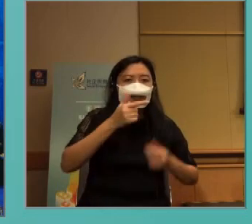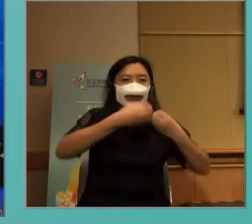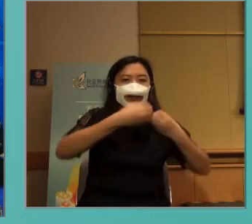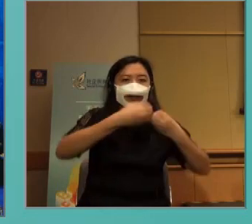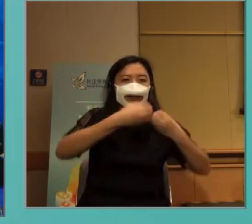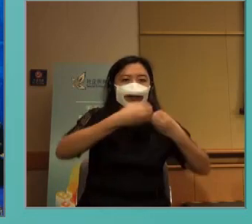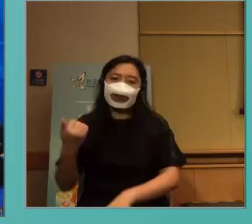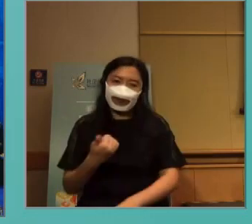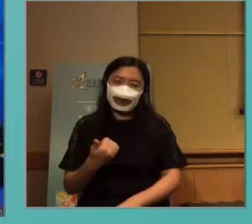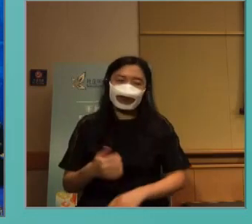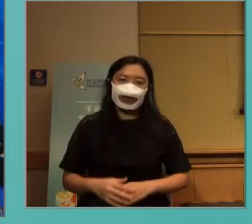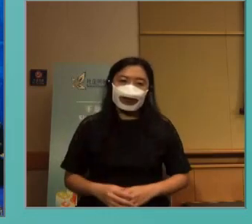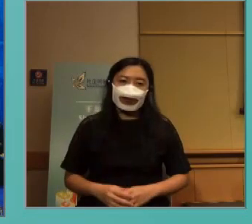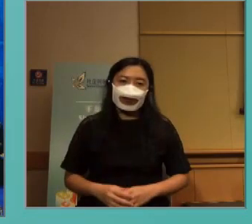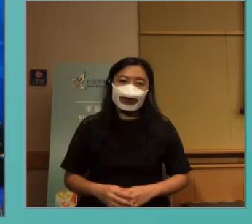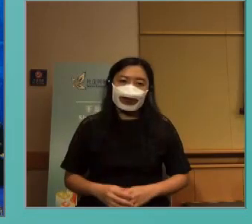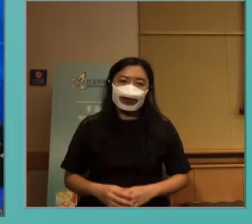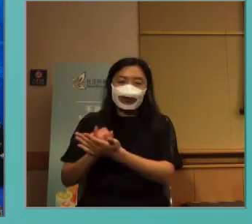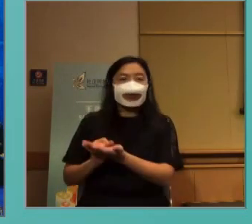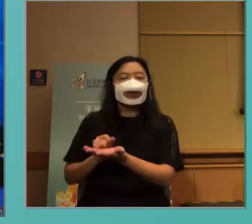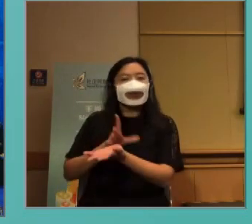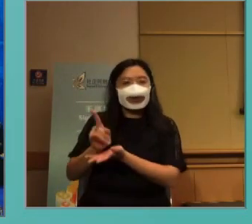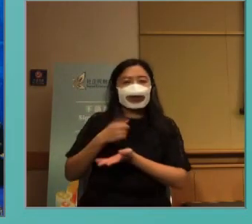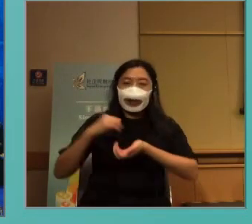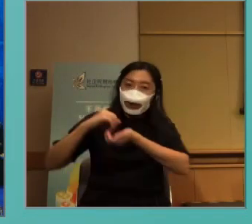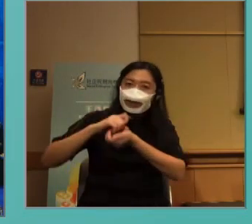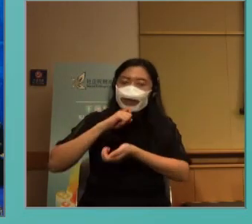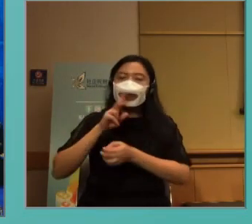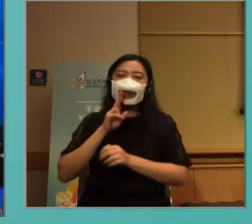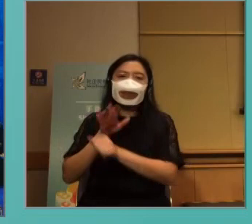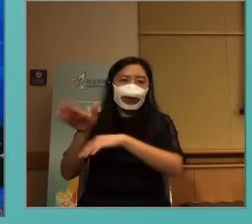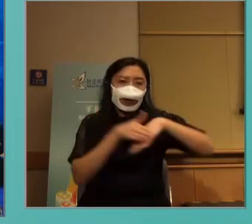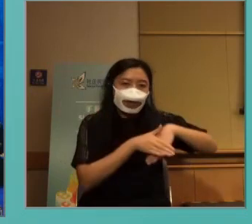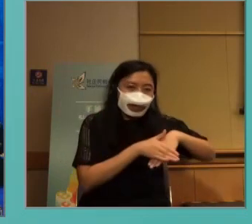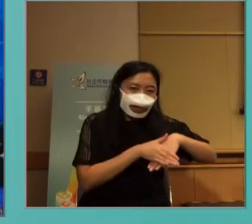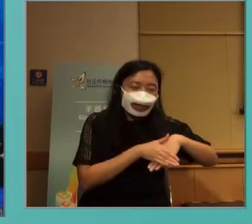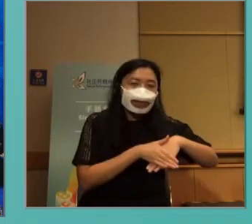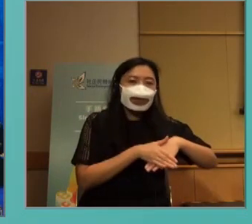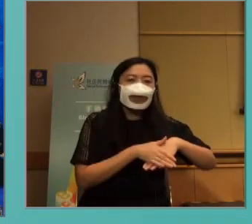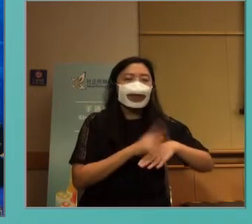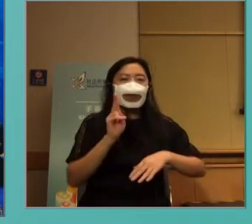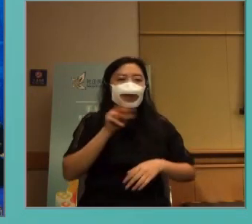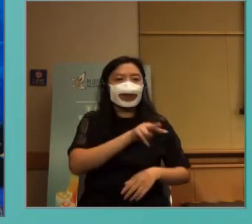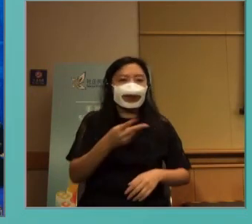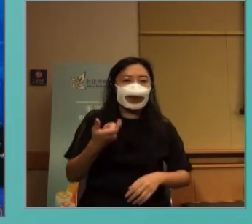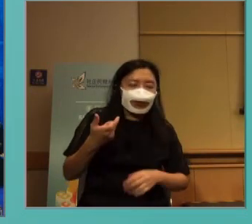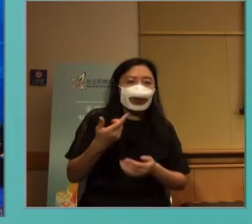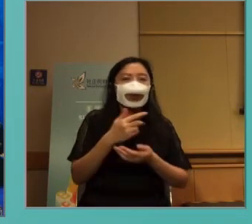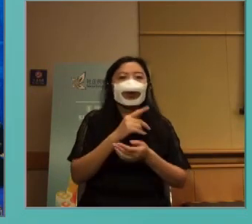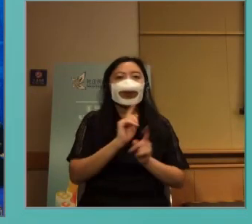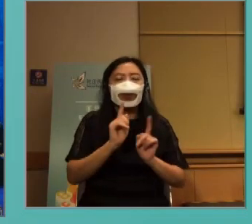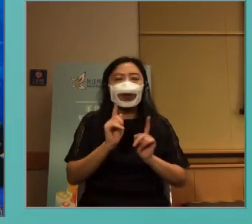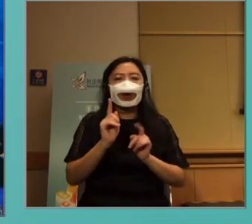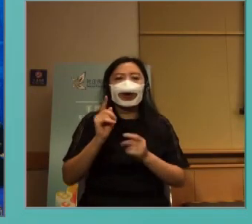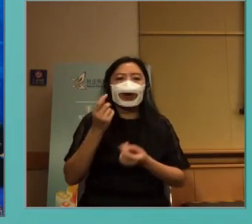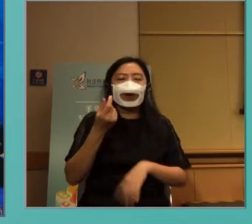and collectibles for the collectible side. And we have seen an unlocking of a lot of values in